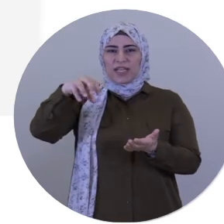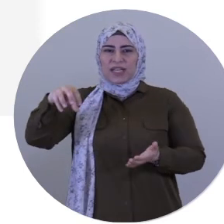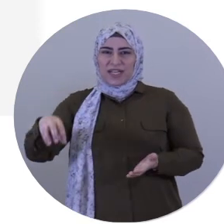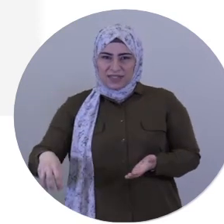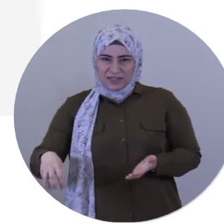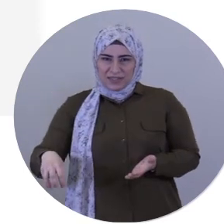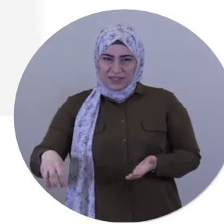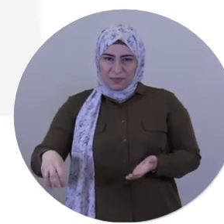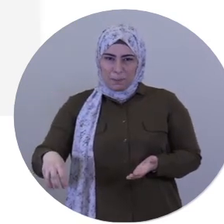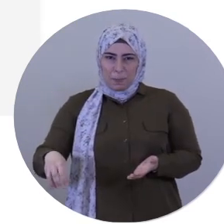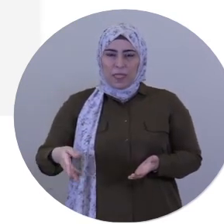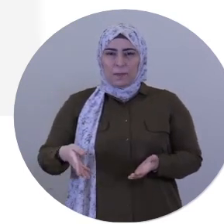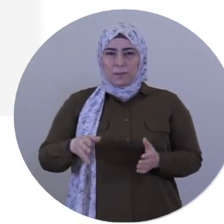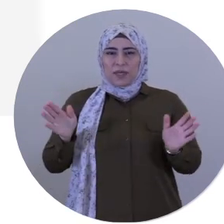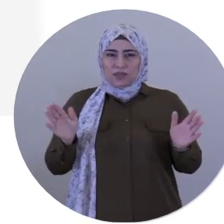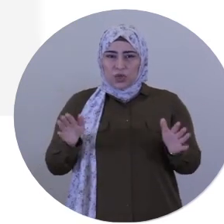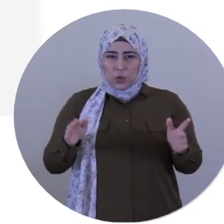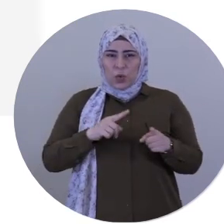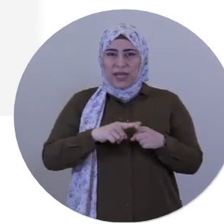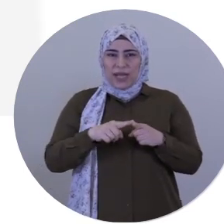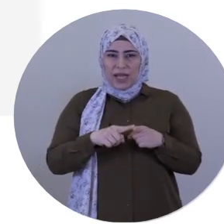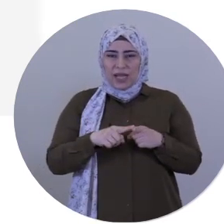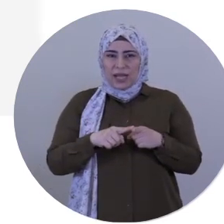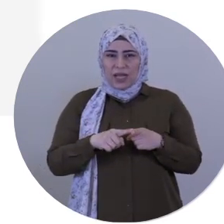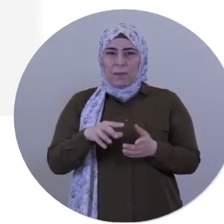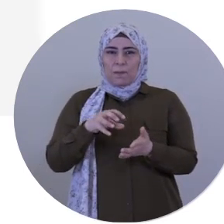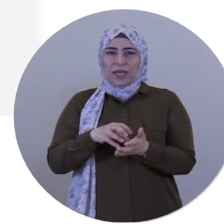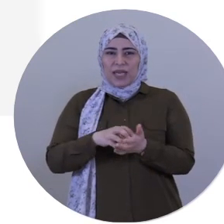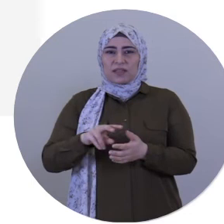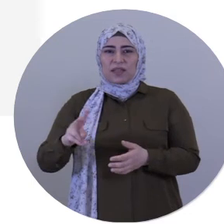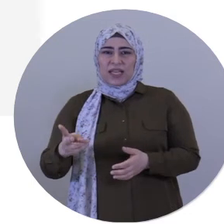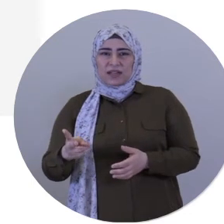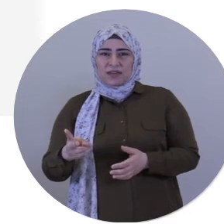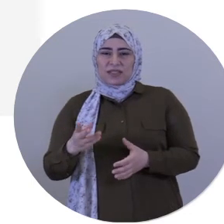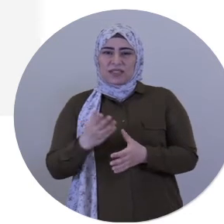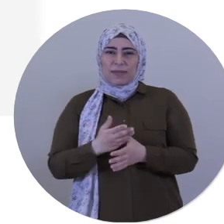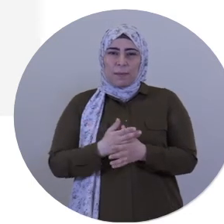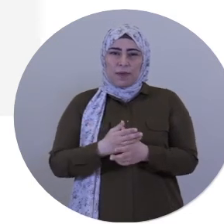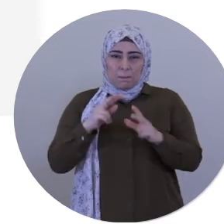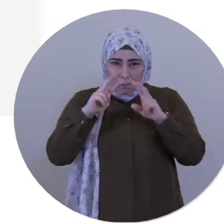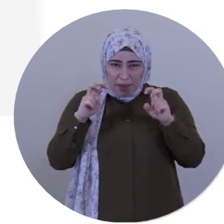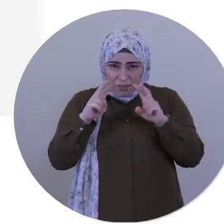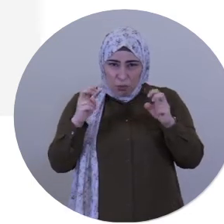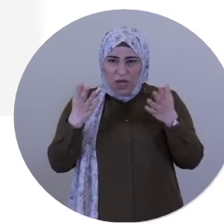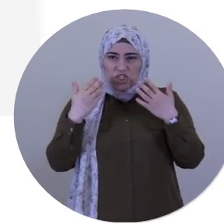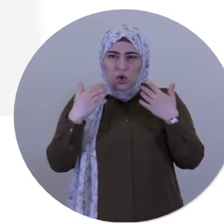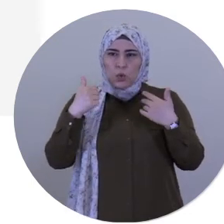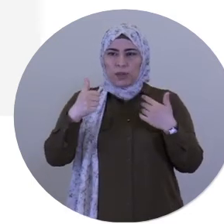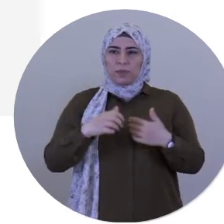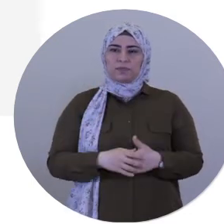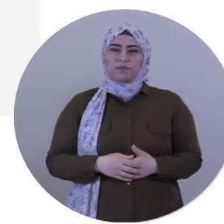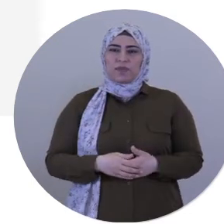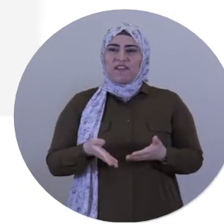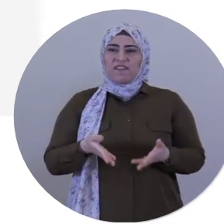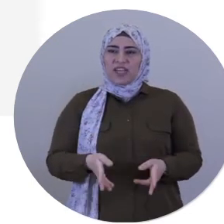two ways. They fly to a place with nice weather, or they sleep through or hide during